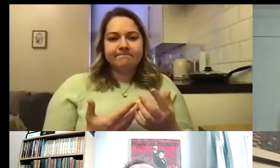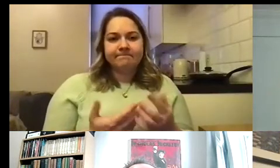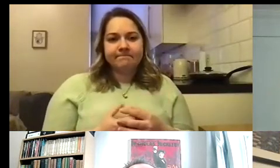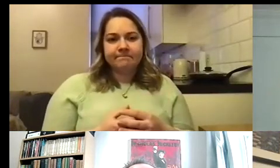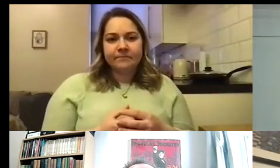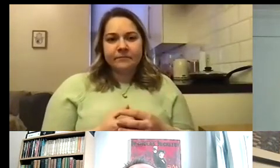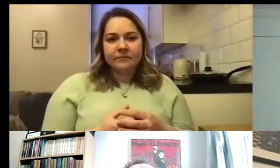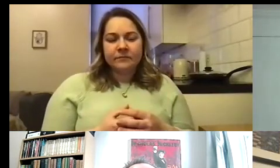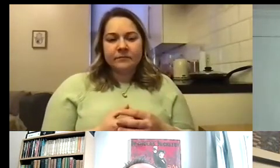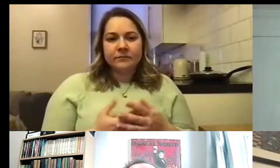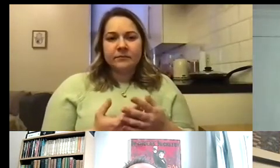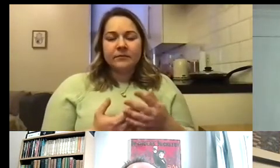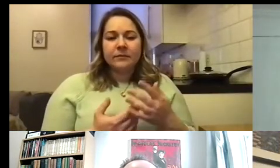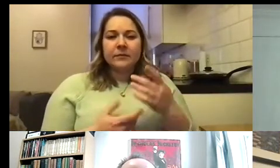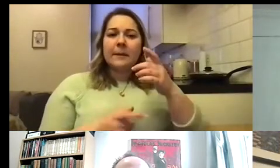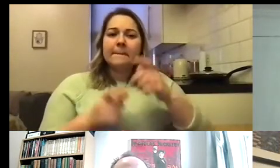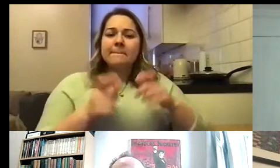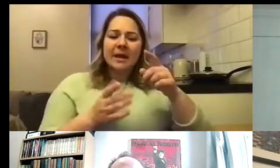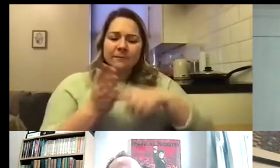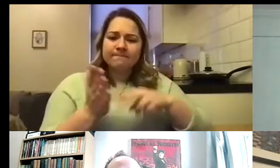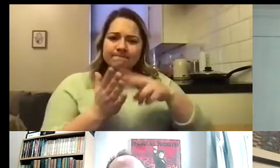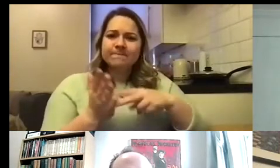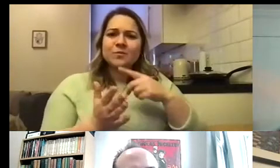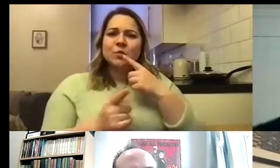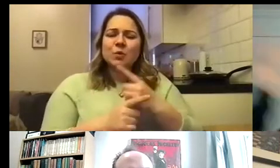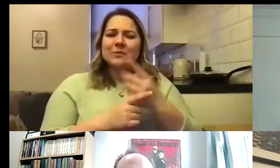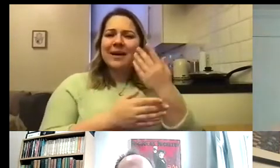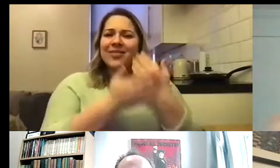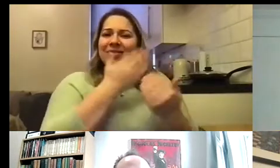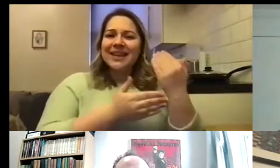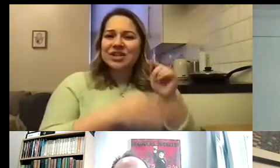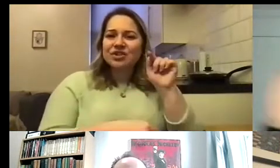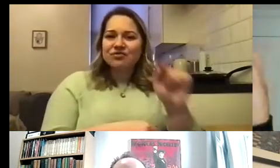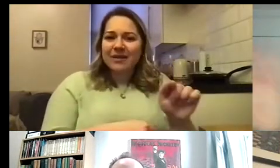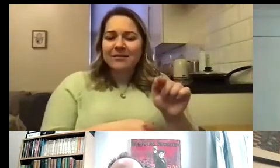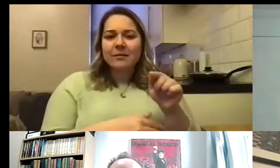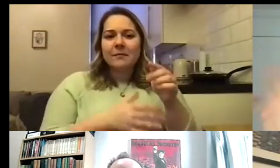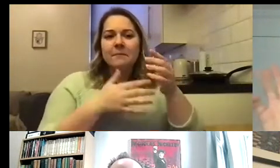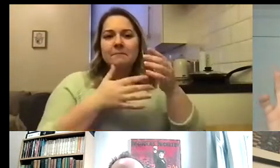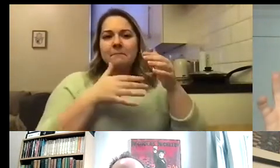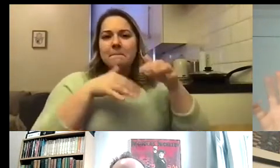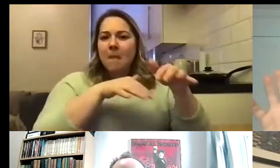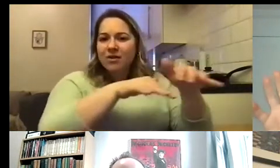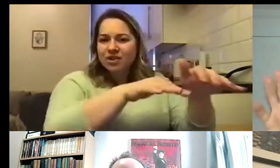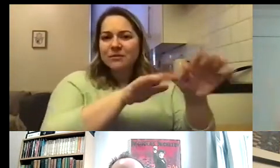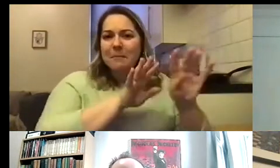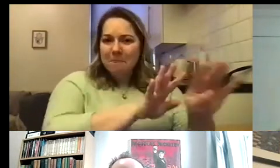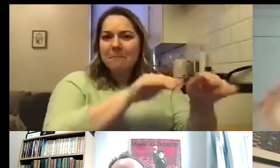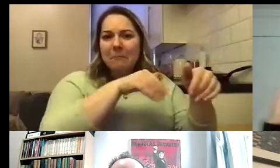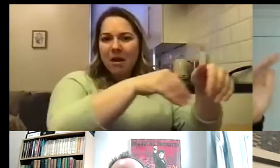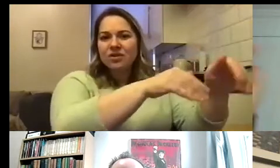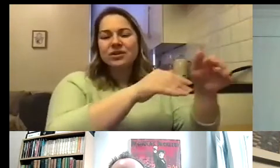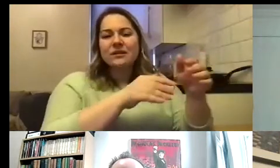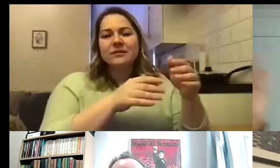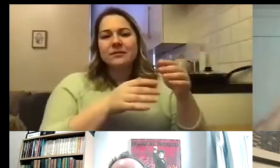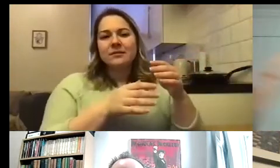one of the things people really picked up on the history of the rebellion was the act of marching, and that famous slogan of